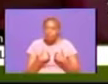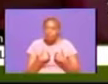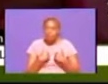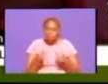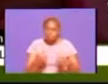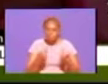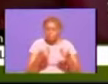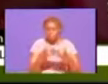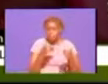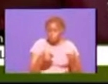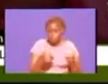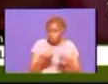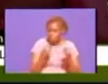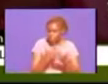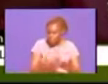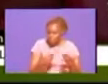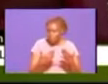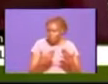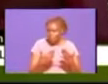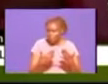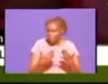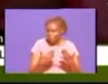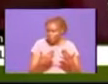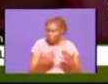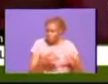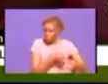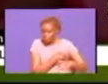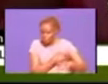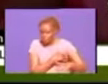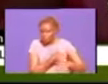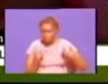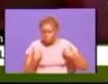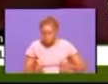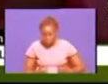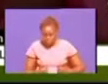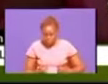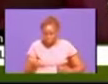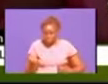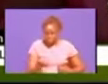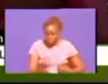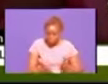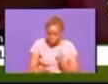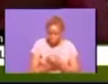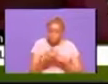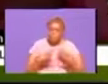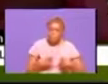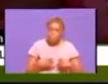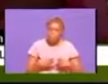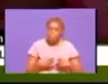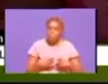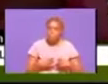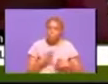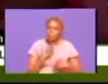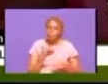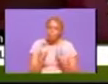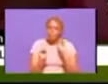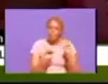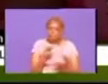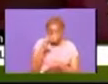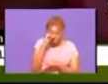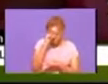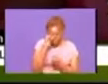violence before. But some of the cars, the chiefs being in uniforms, coming to bribe people. And I would like to ask the government